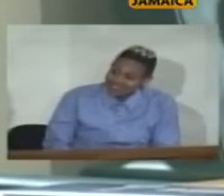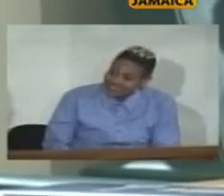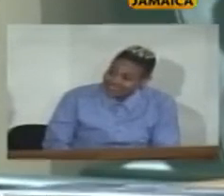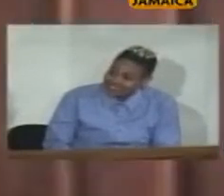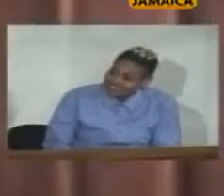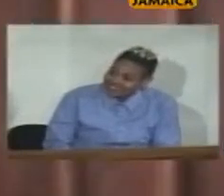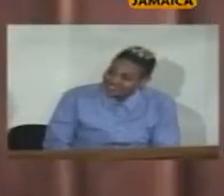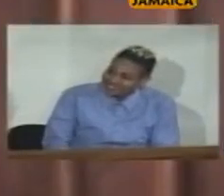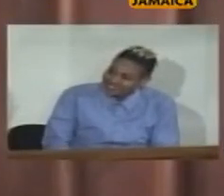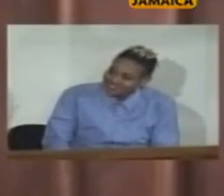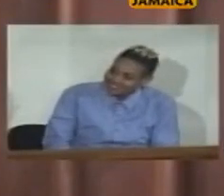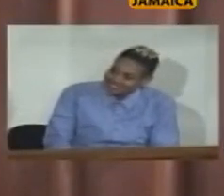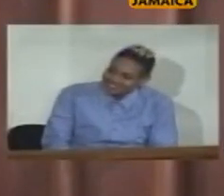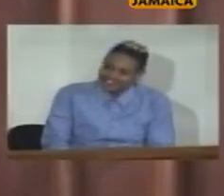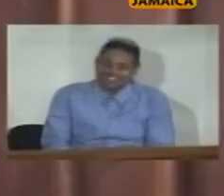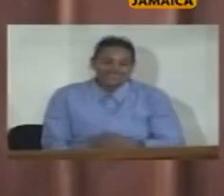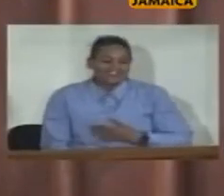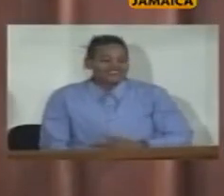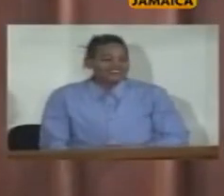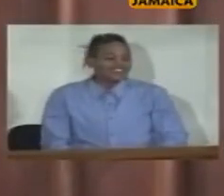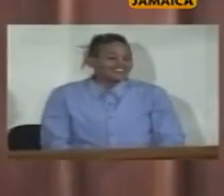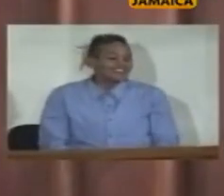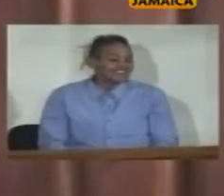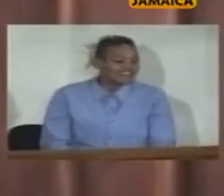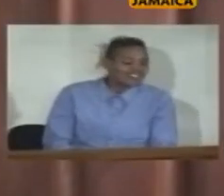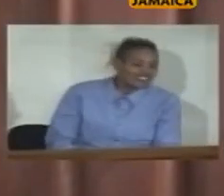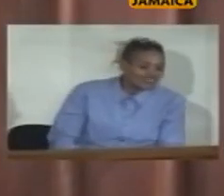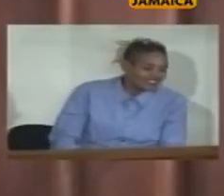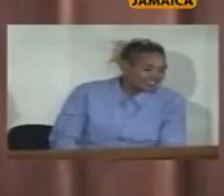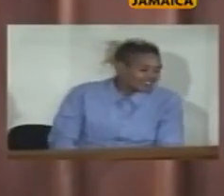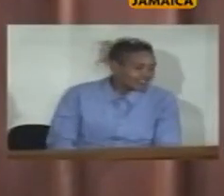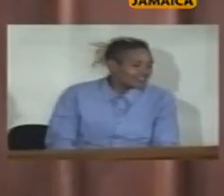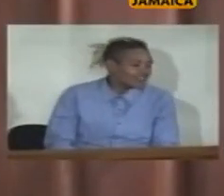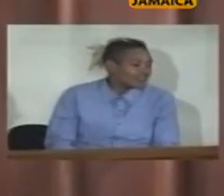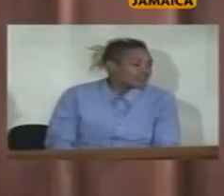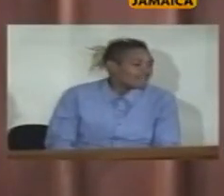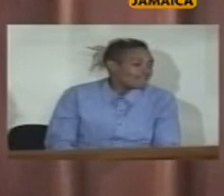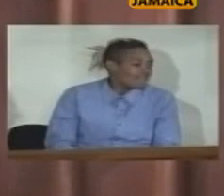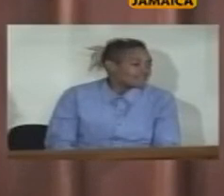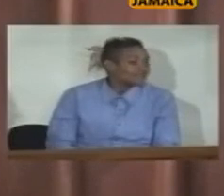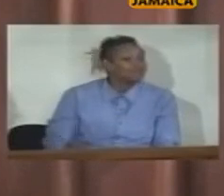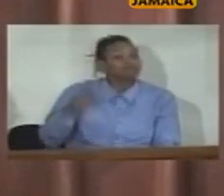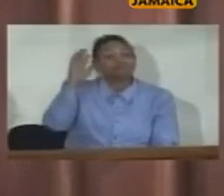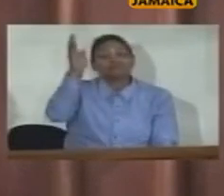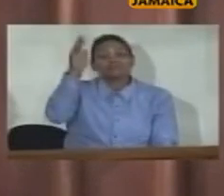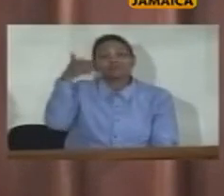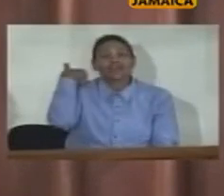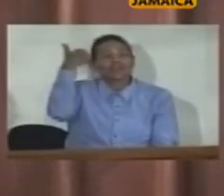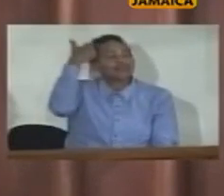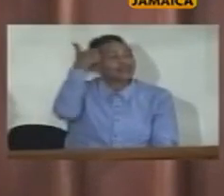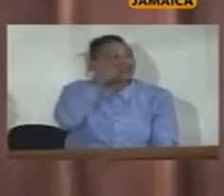Mr. Speaker, I think the member